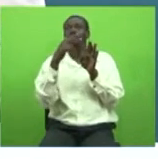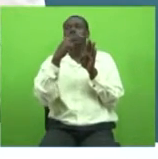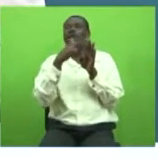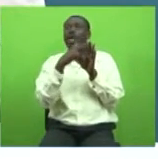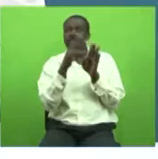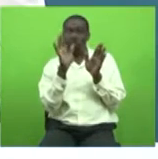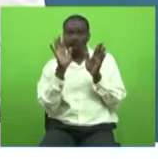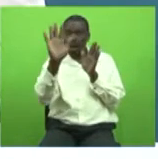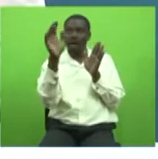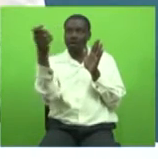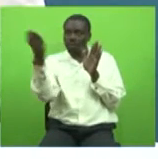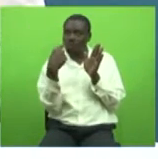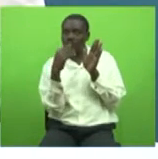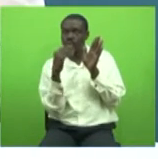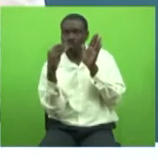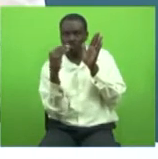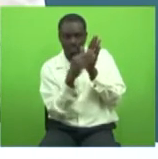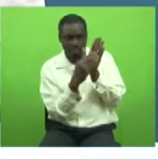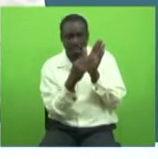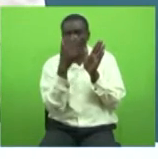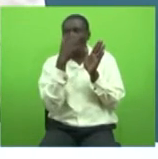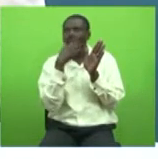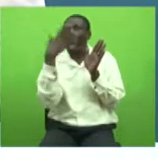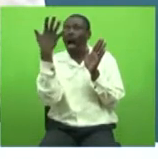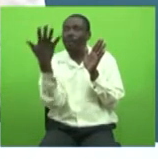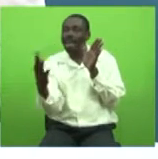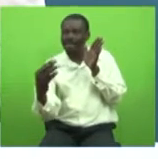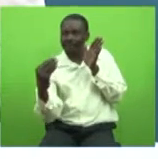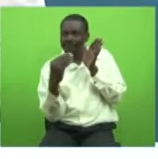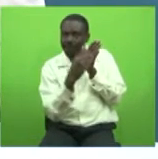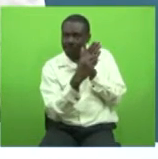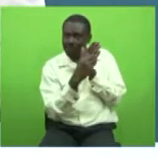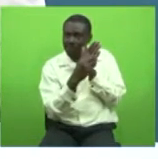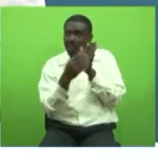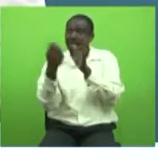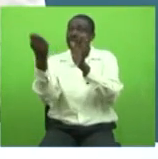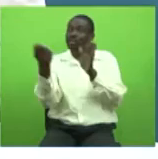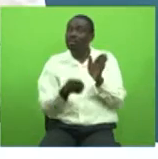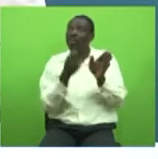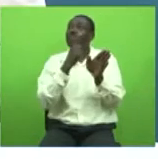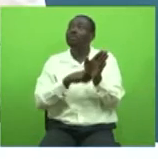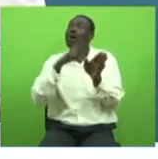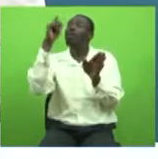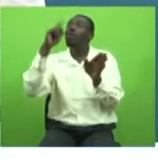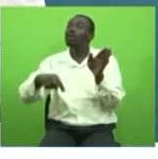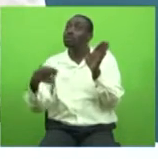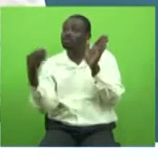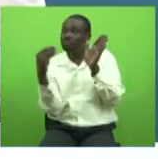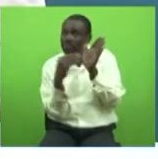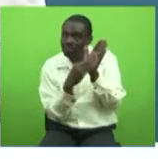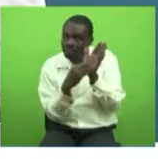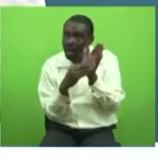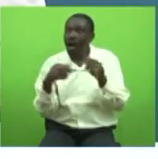age, the date and time of the alleged offense, as well as the address